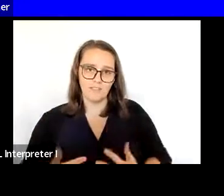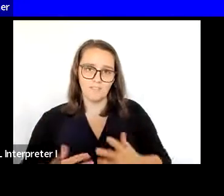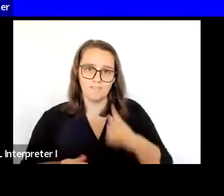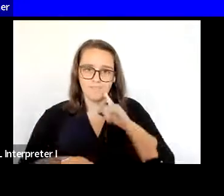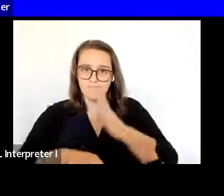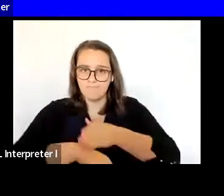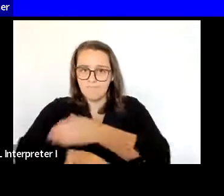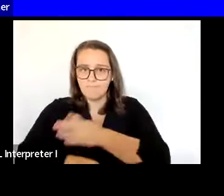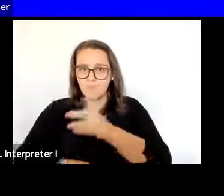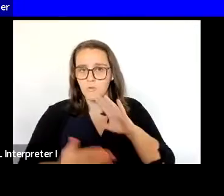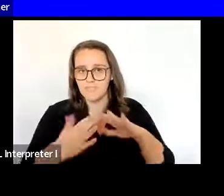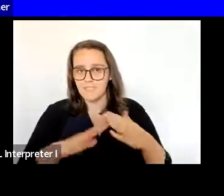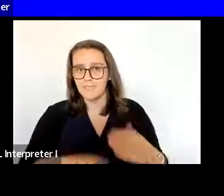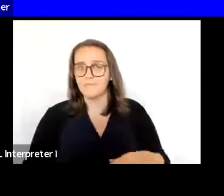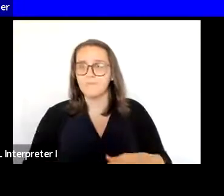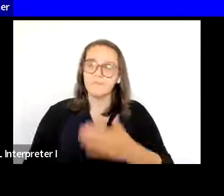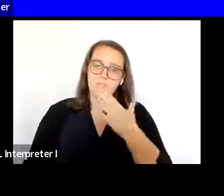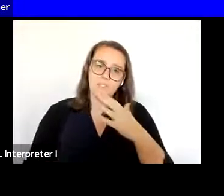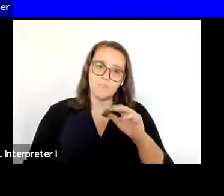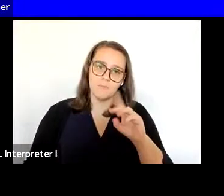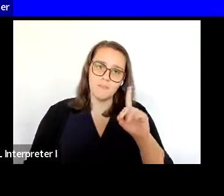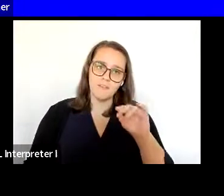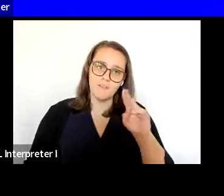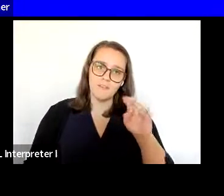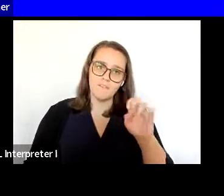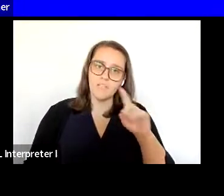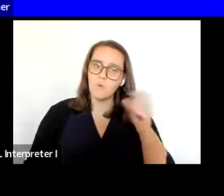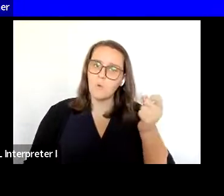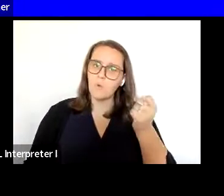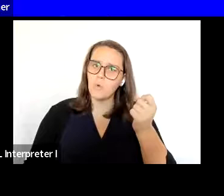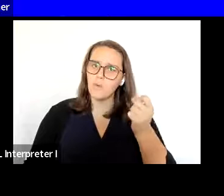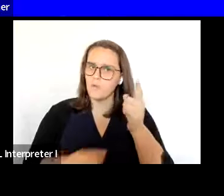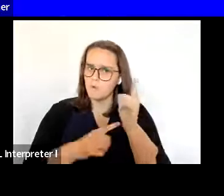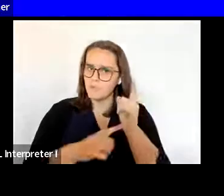Thank you, Mr. McDuffie. Hold on just a second.